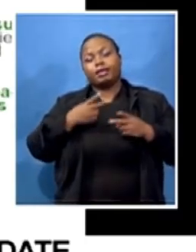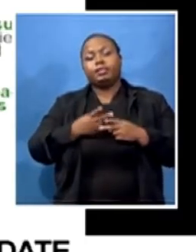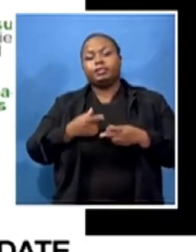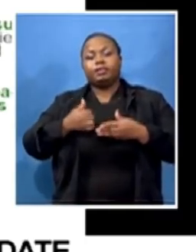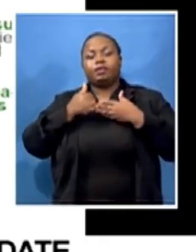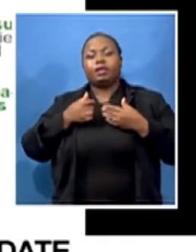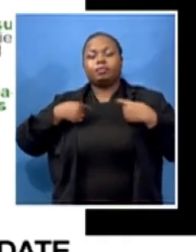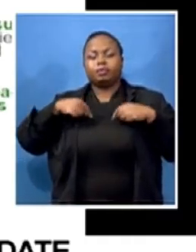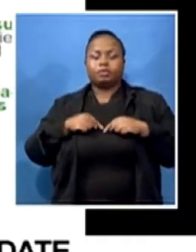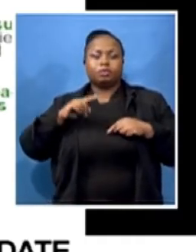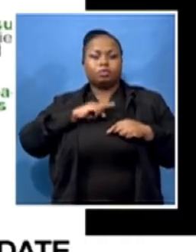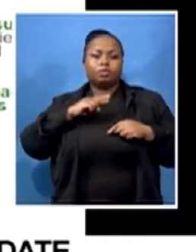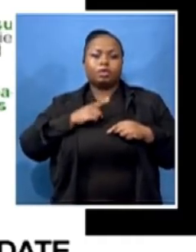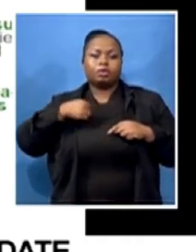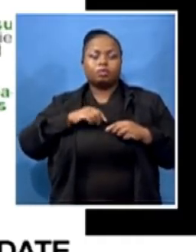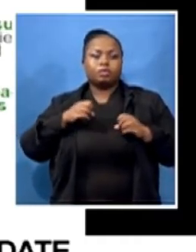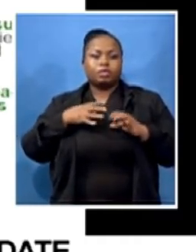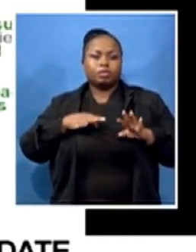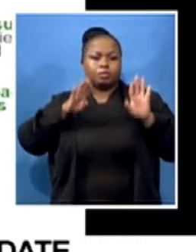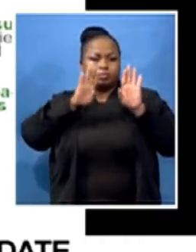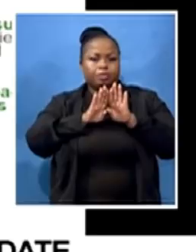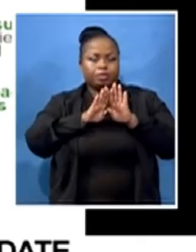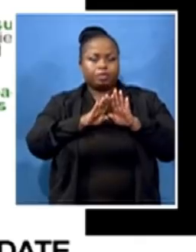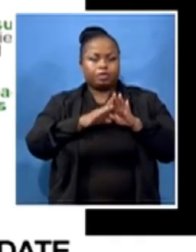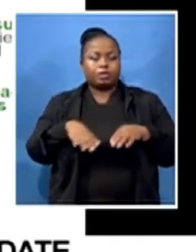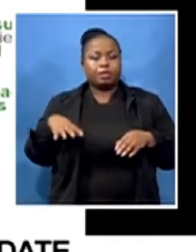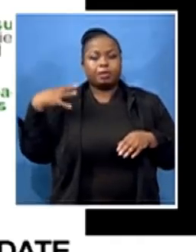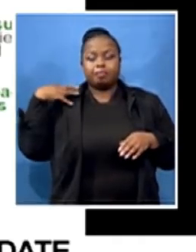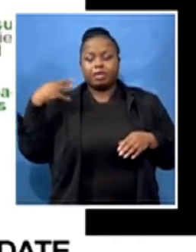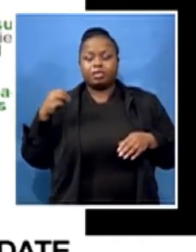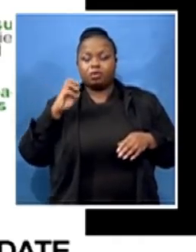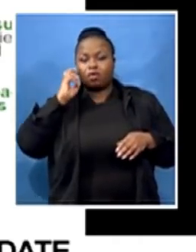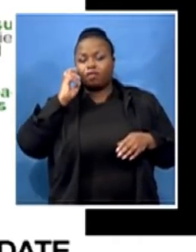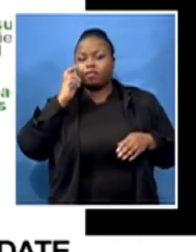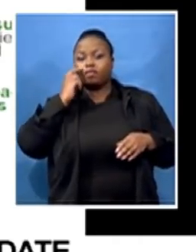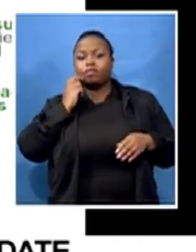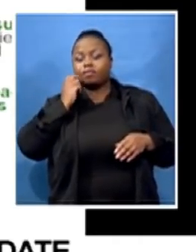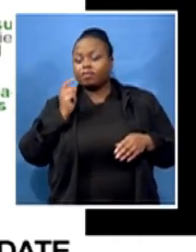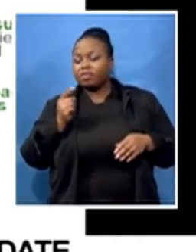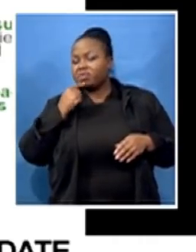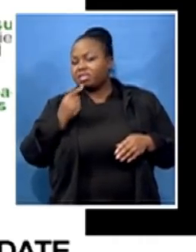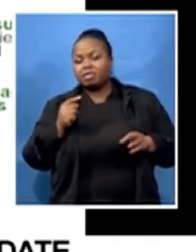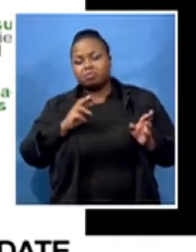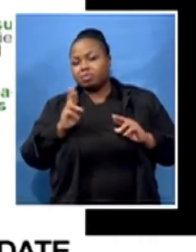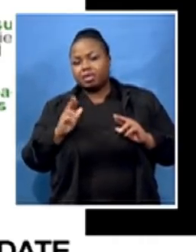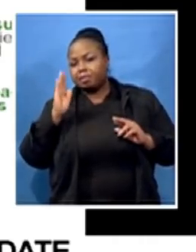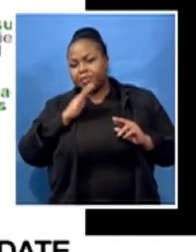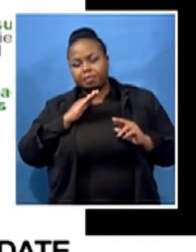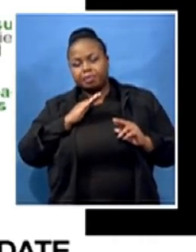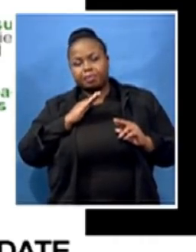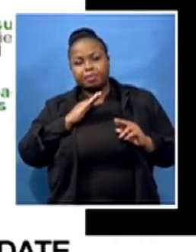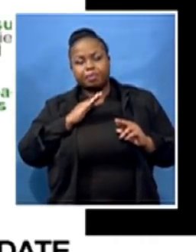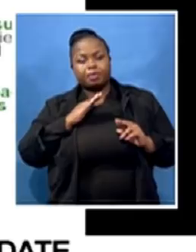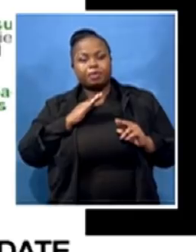as the Minister of Health will say, we were not ready, and he will give how ready we are